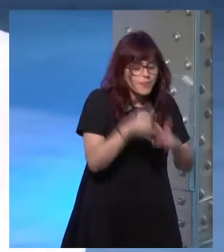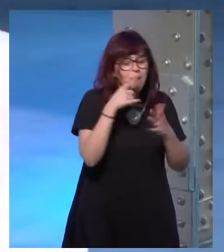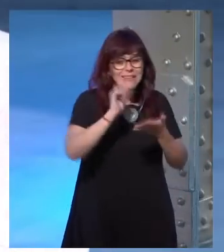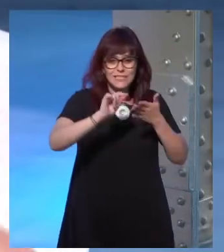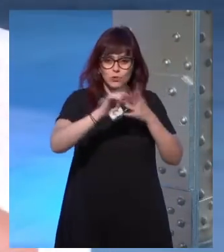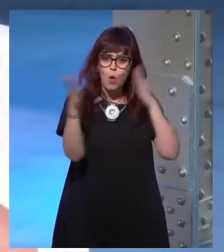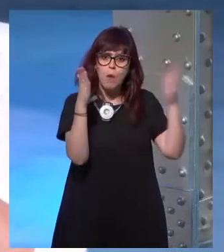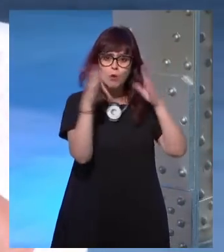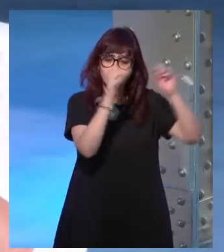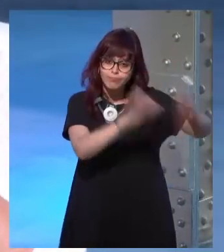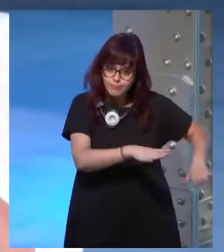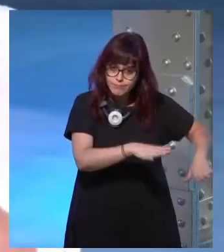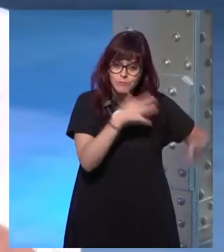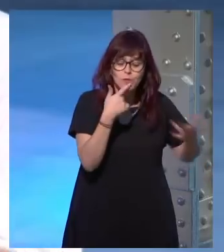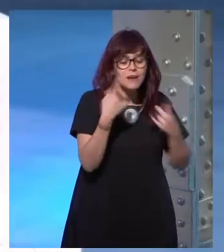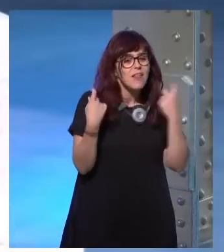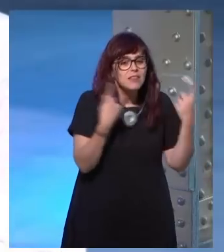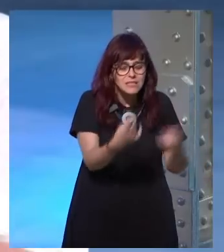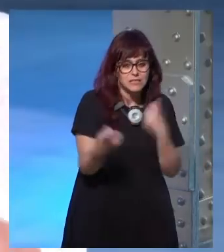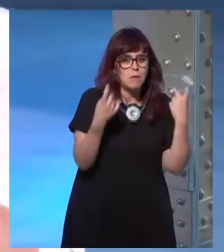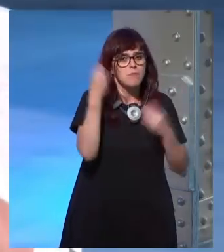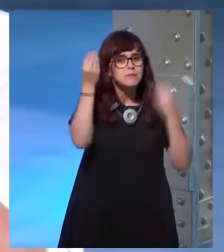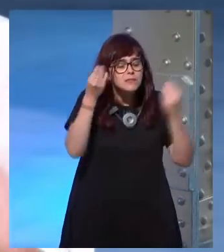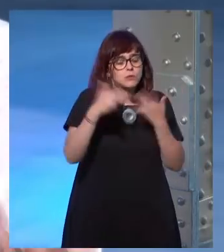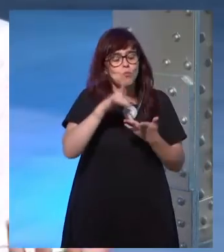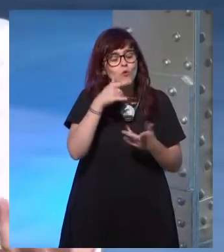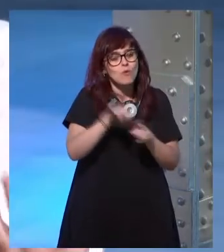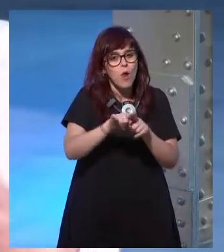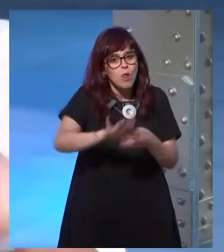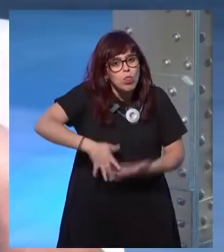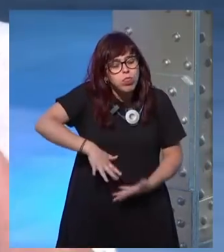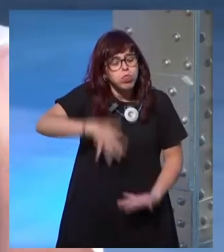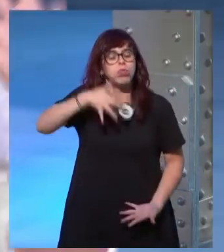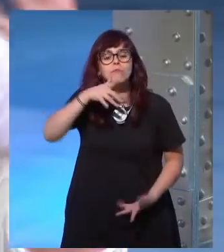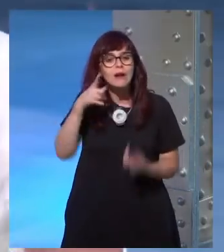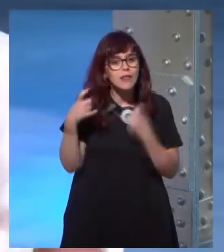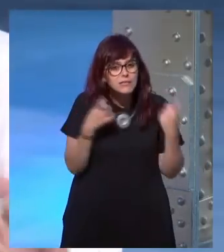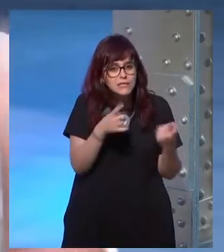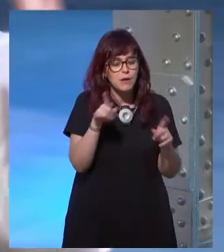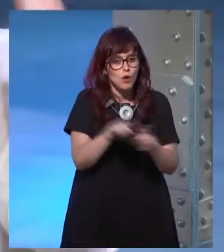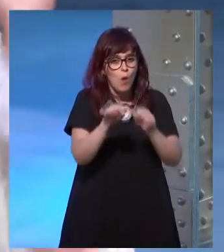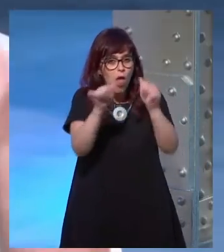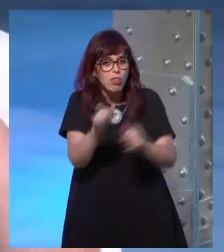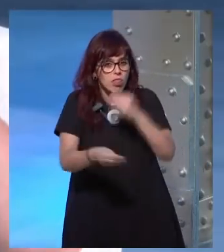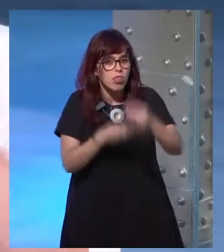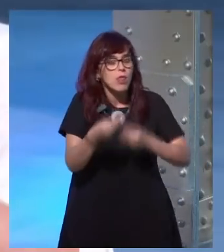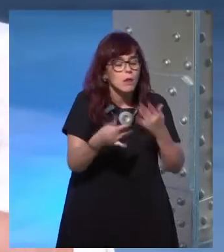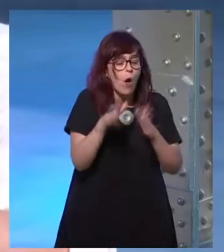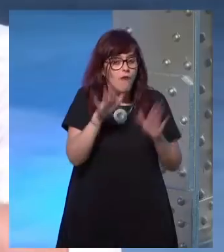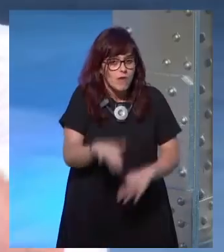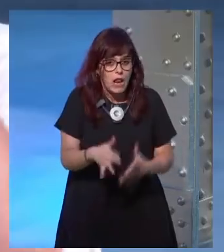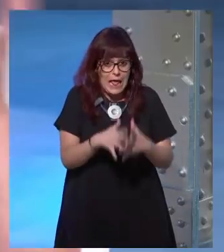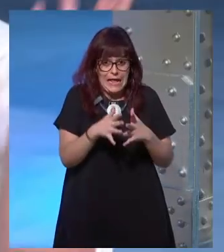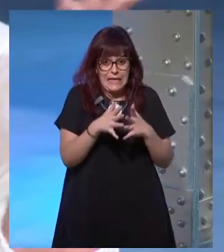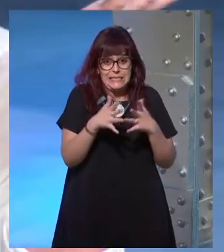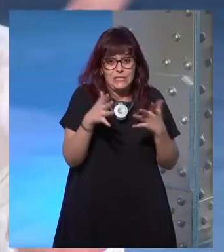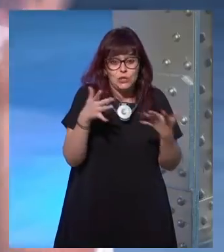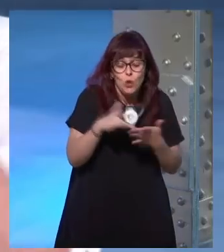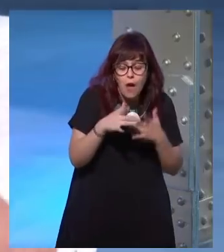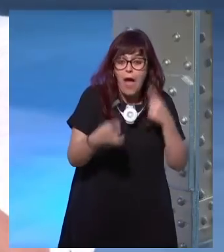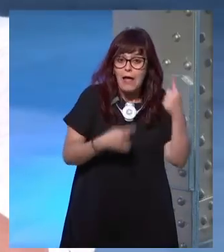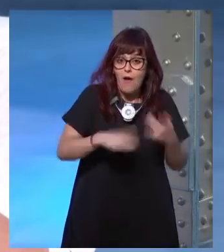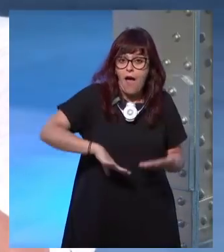I think that was some of it. I felt so much, and then I was done, because you can only scream so much, fascism, and everyone goes,